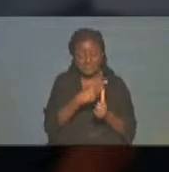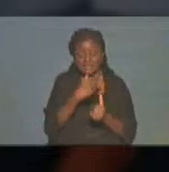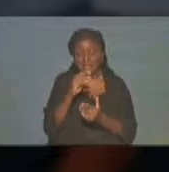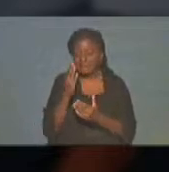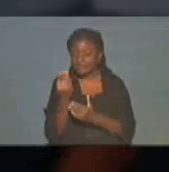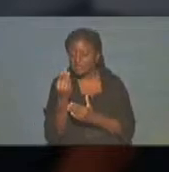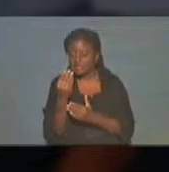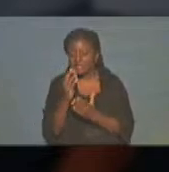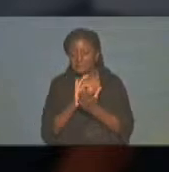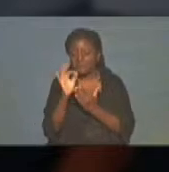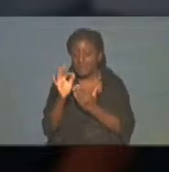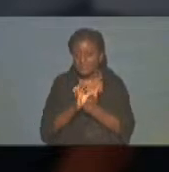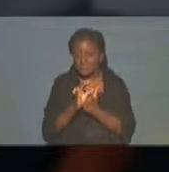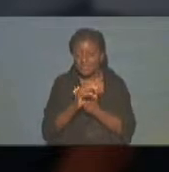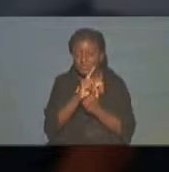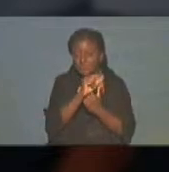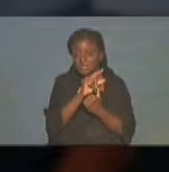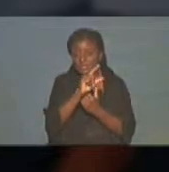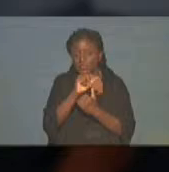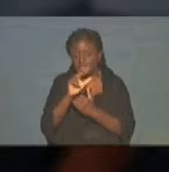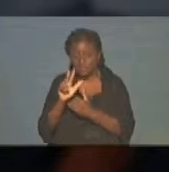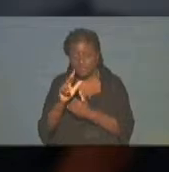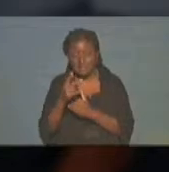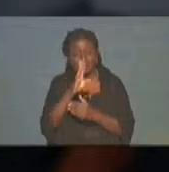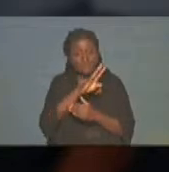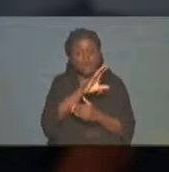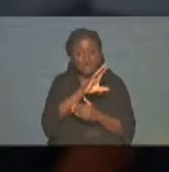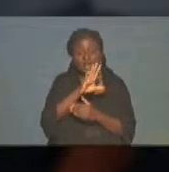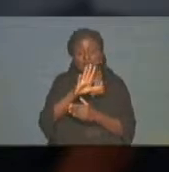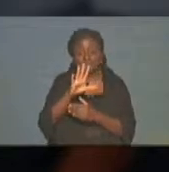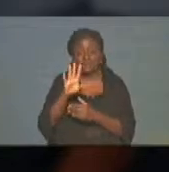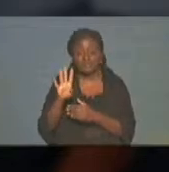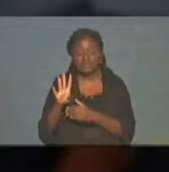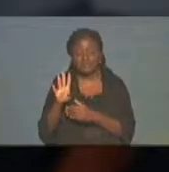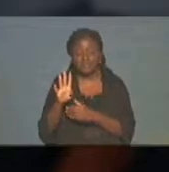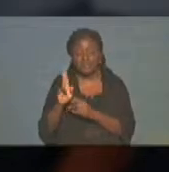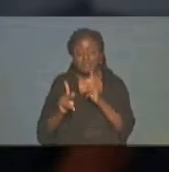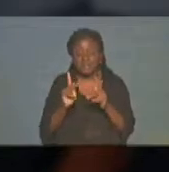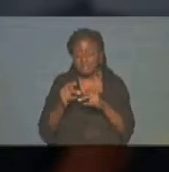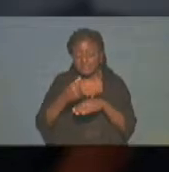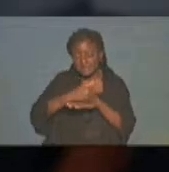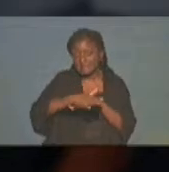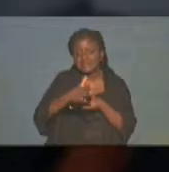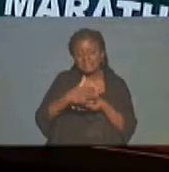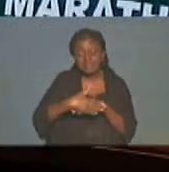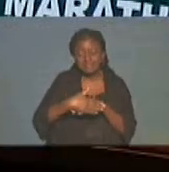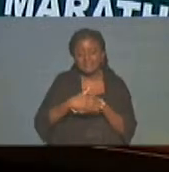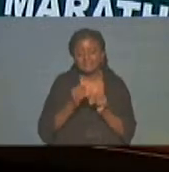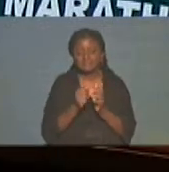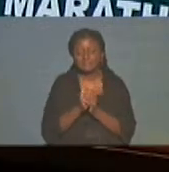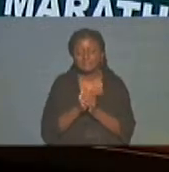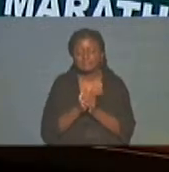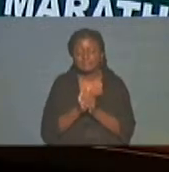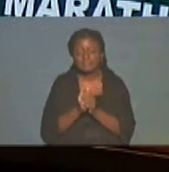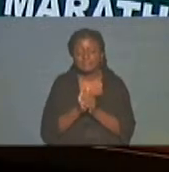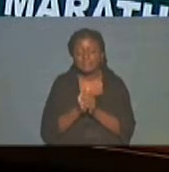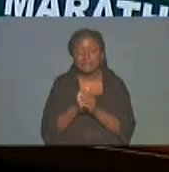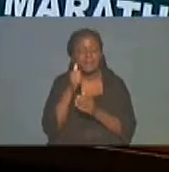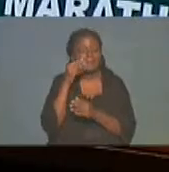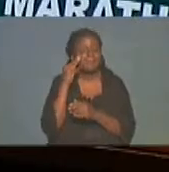the 14th of February 2023, some 454 deportations were taken. Madam